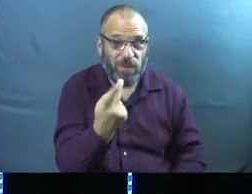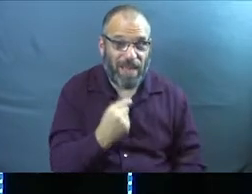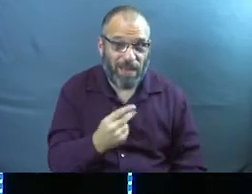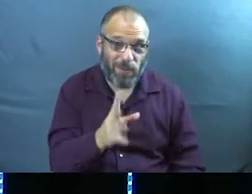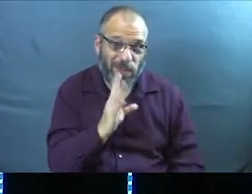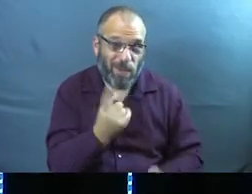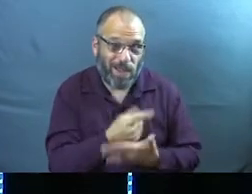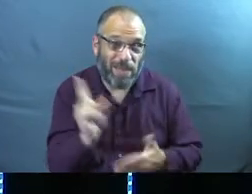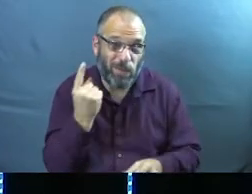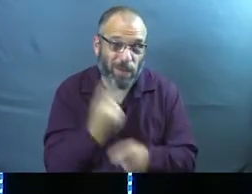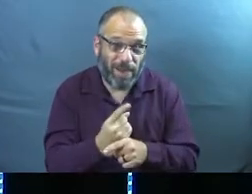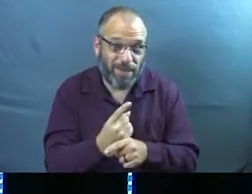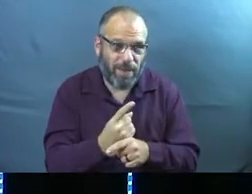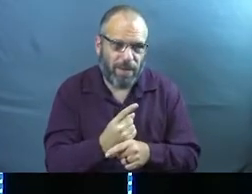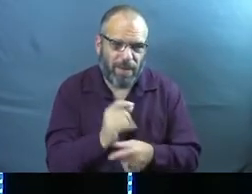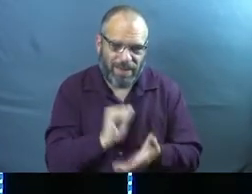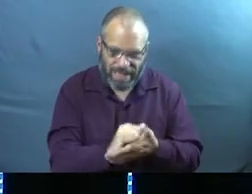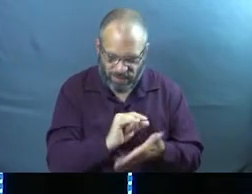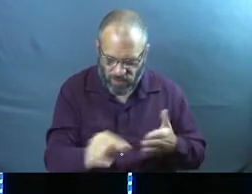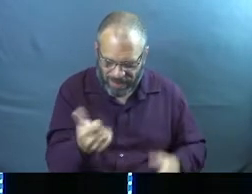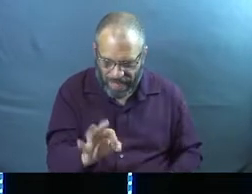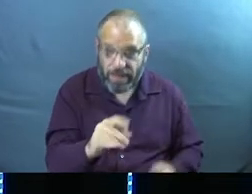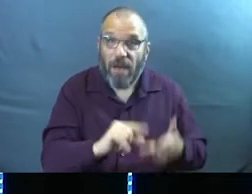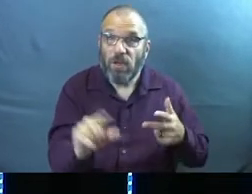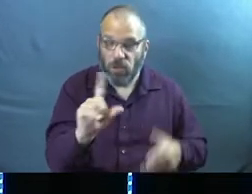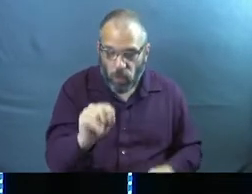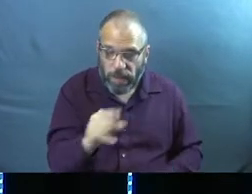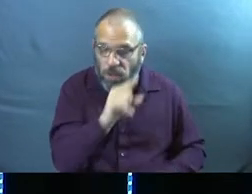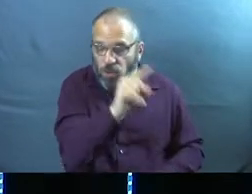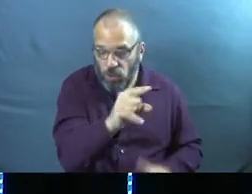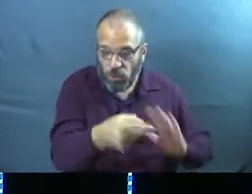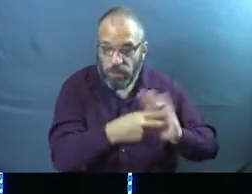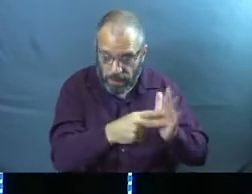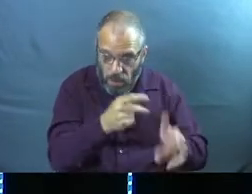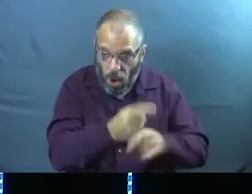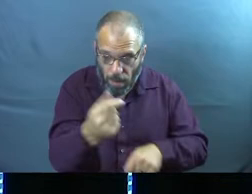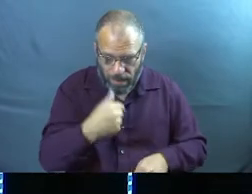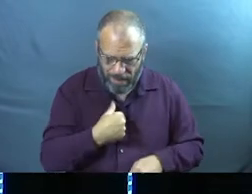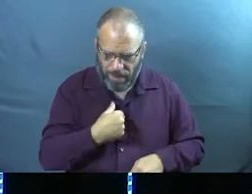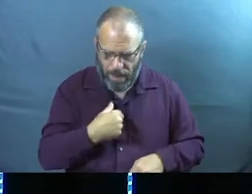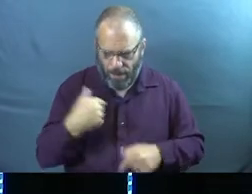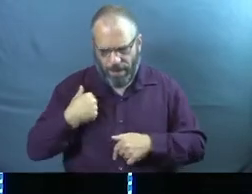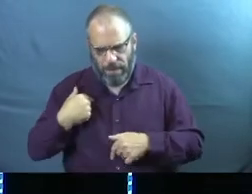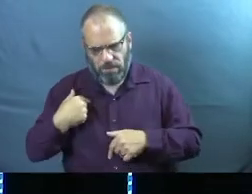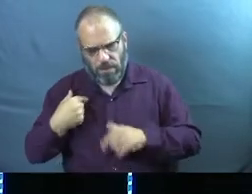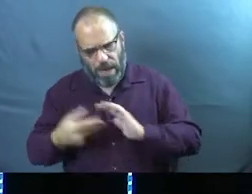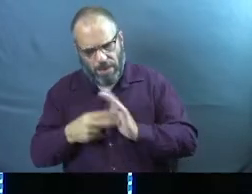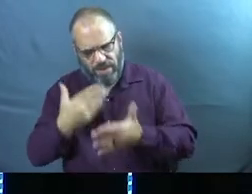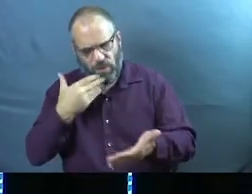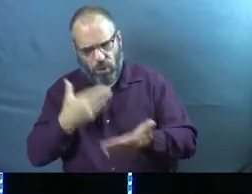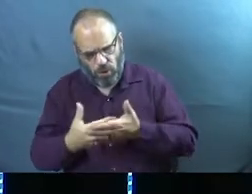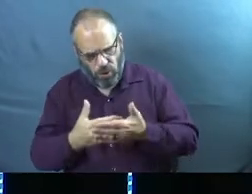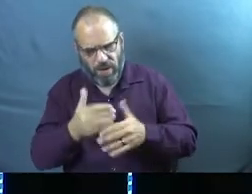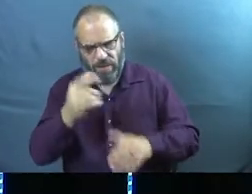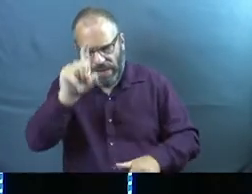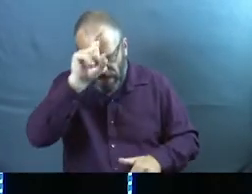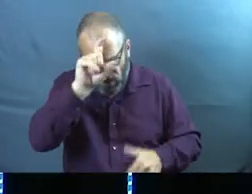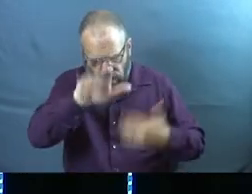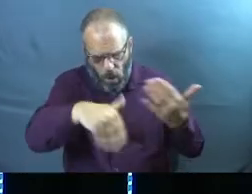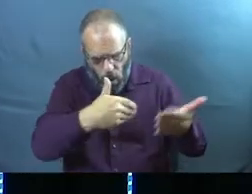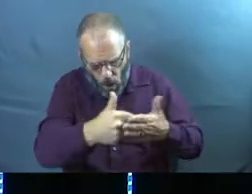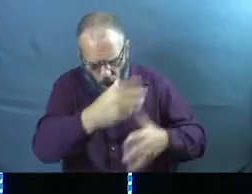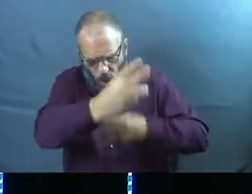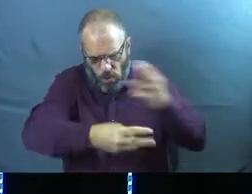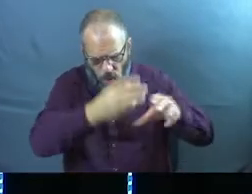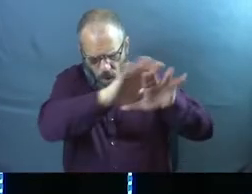talked about that last week. That's verse 19. Verse 20, you intended to harm me, but God intended it for the good of Egypt and for the whole